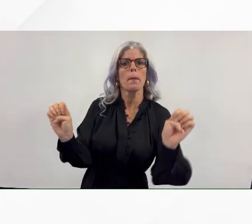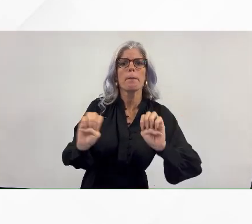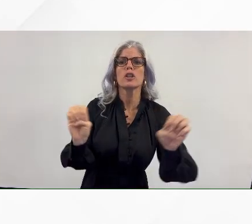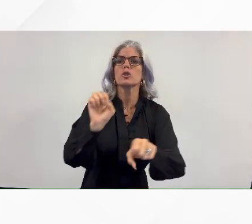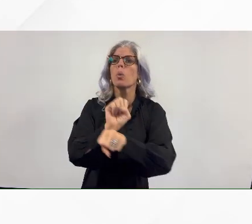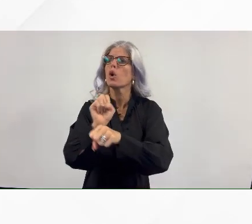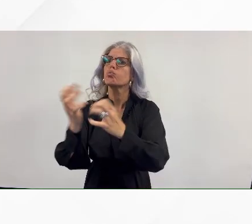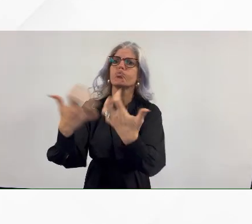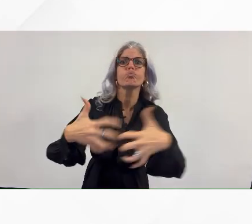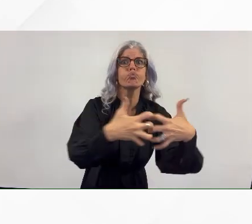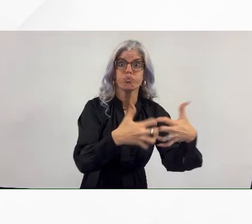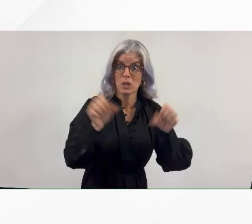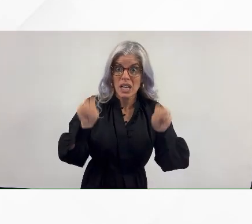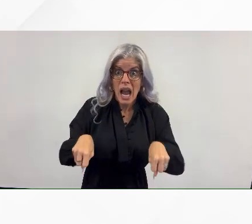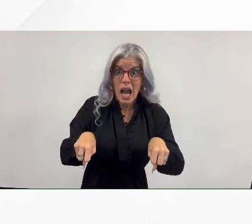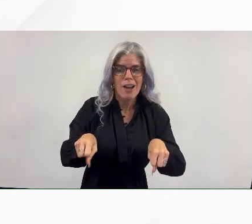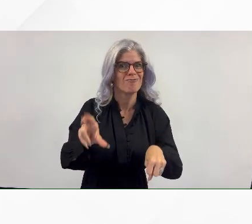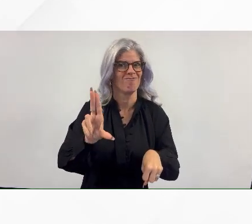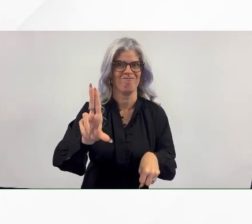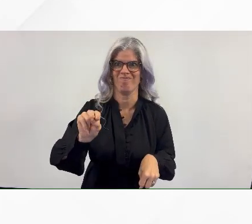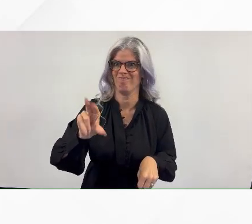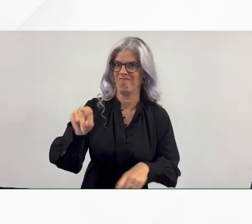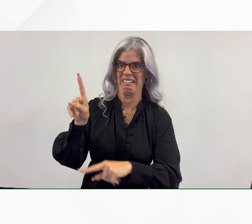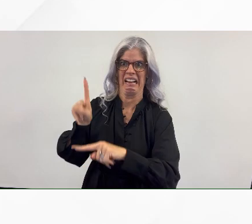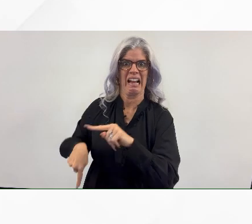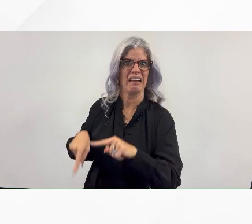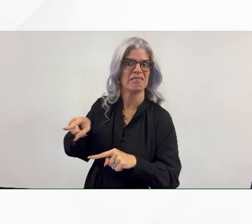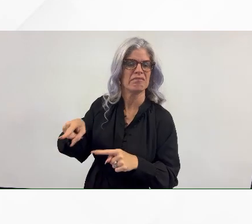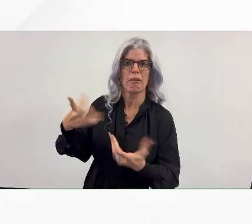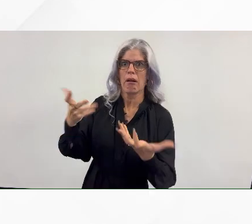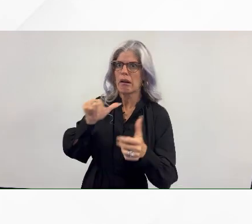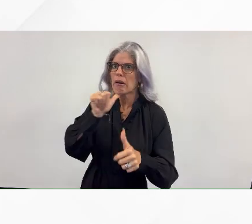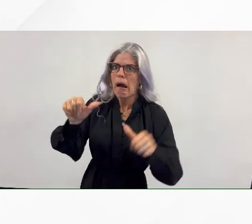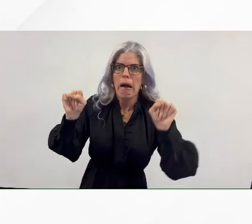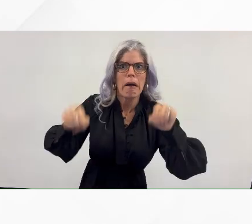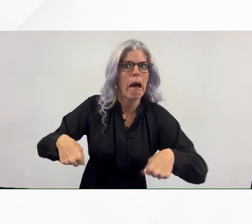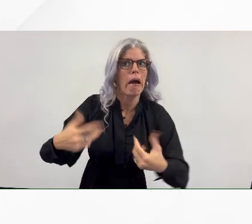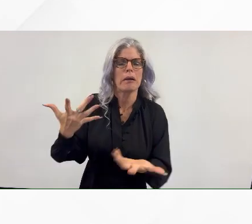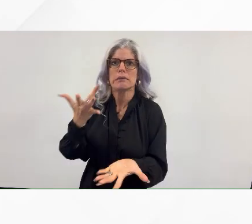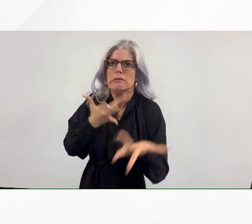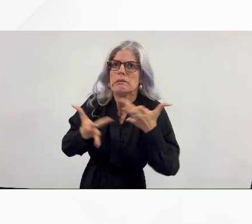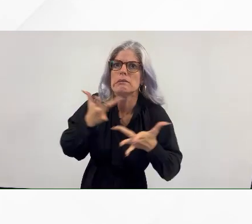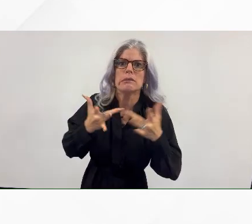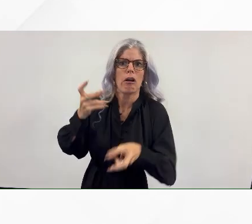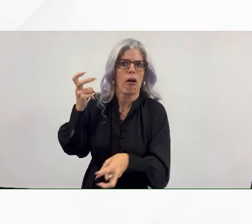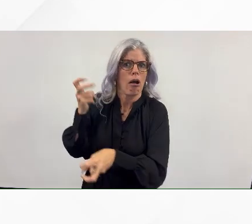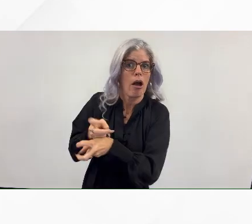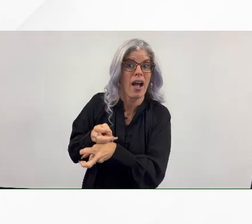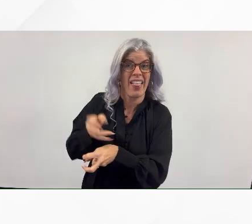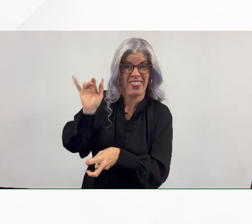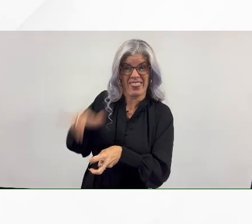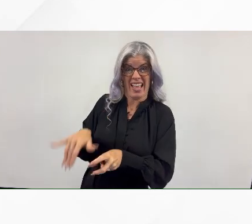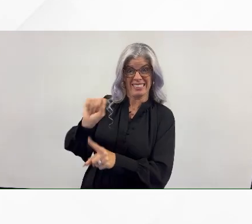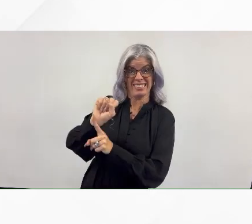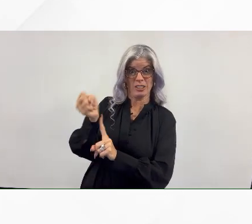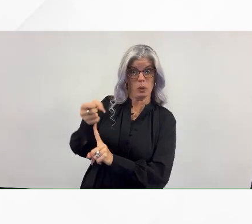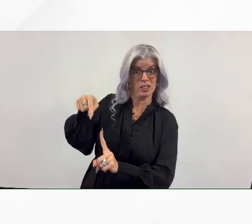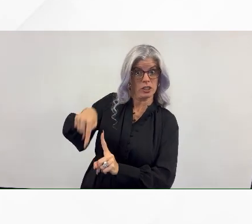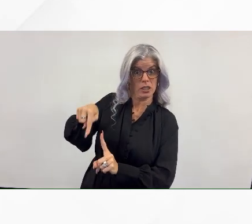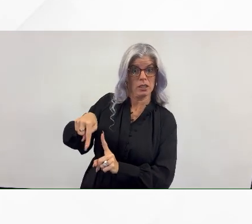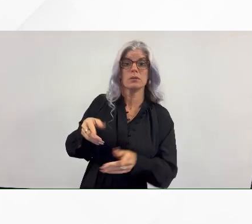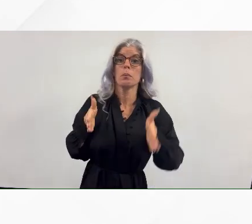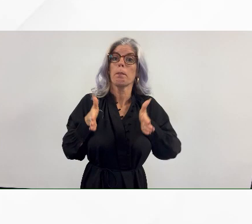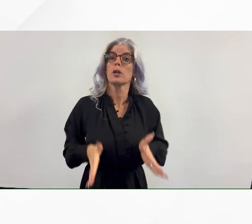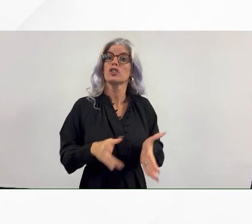activity, unless the work falls under the authority of another federal agency. FEMA issues a mission assignment to task the work and refers to